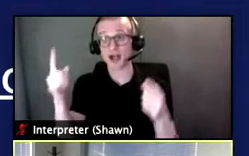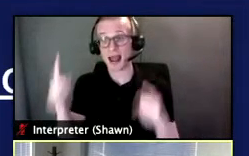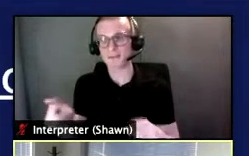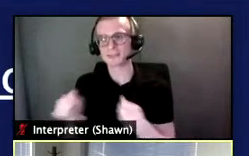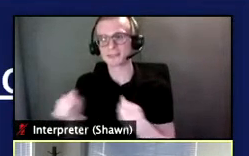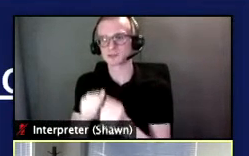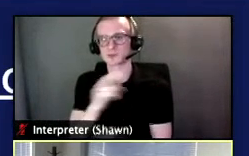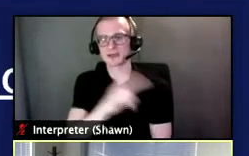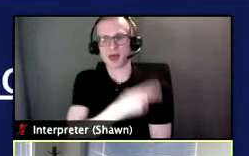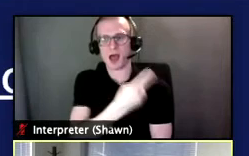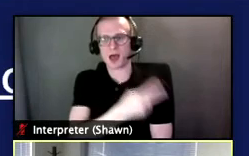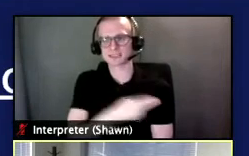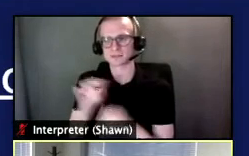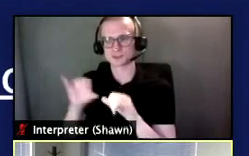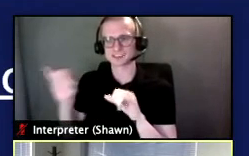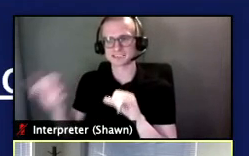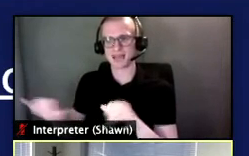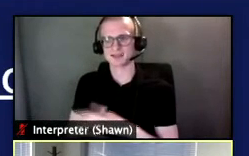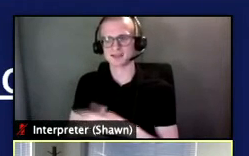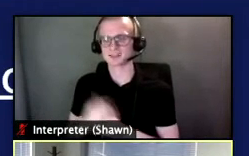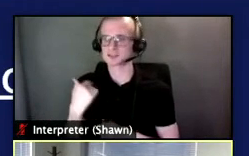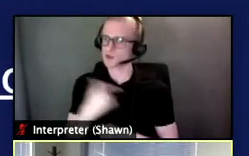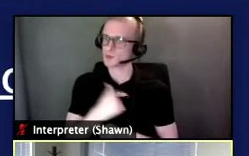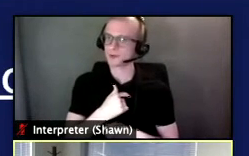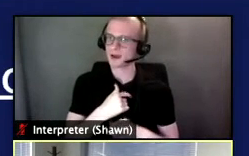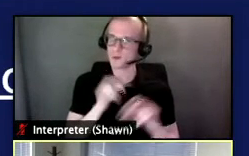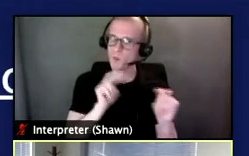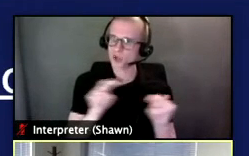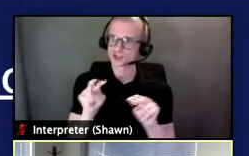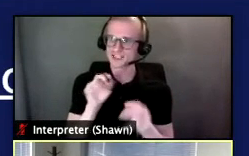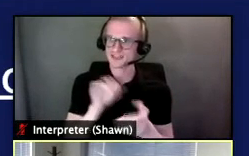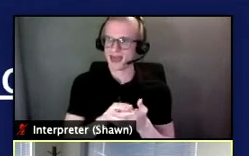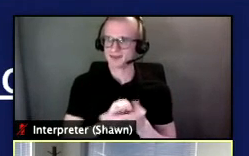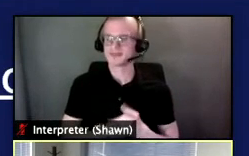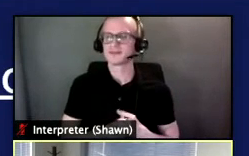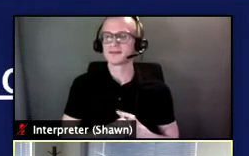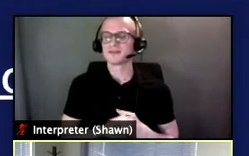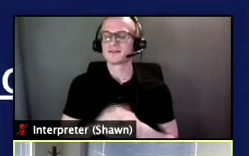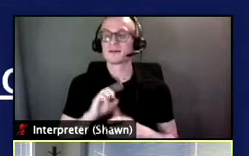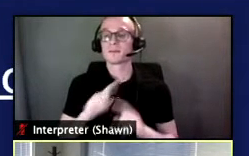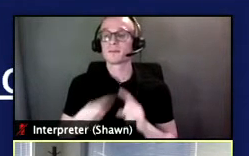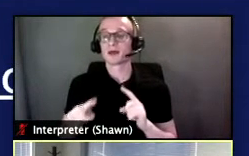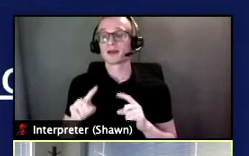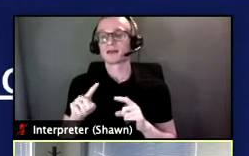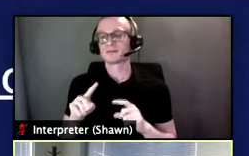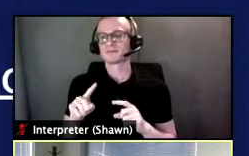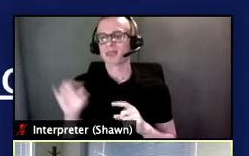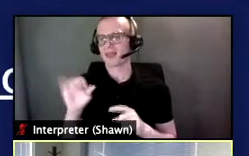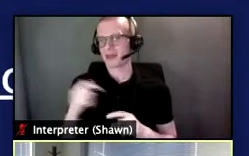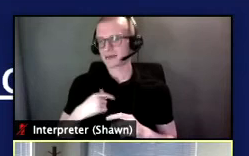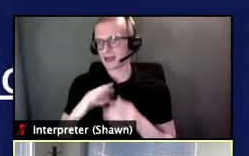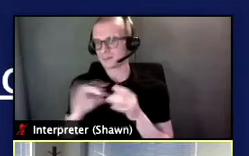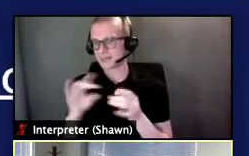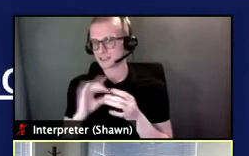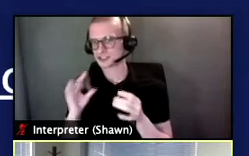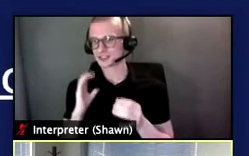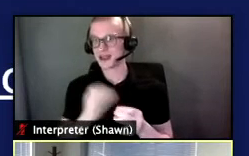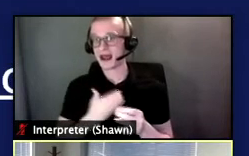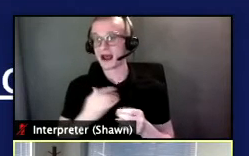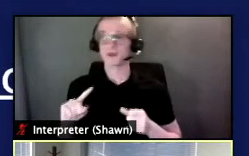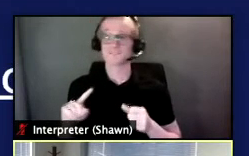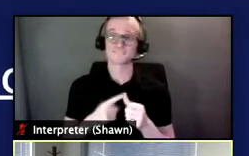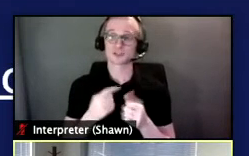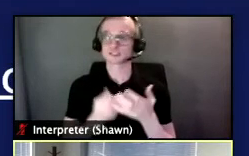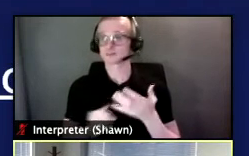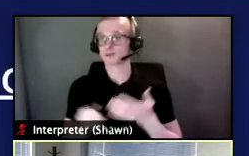that. But like I said, our first priority is to treat